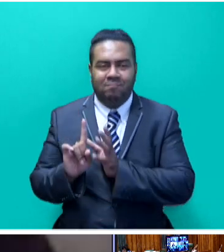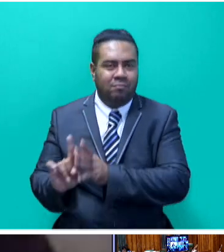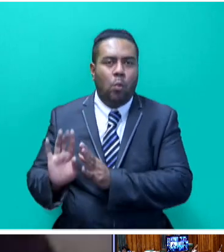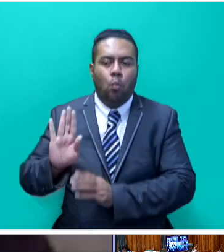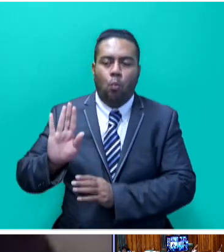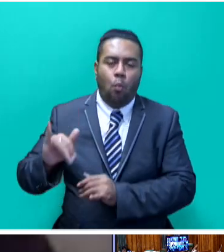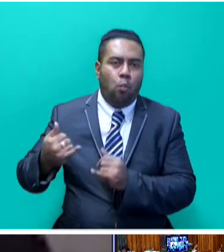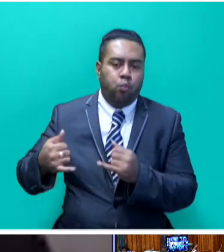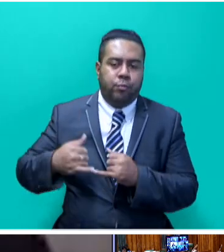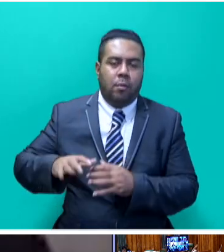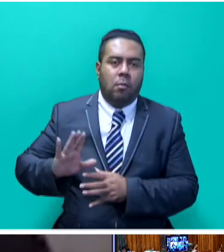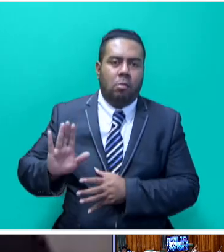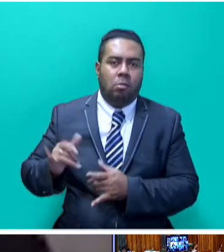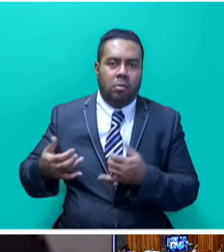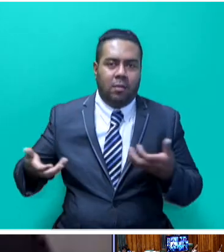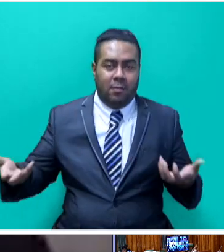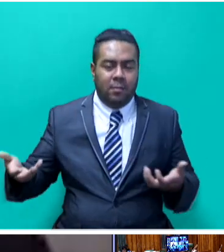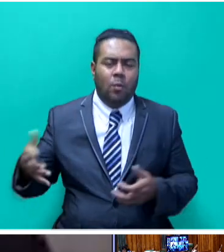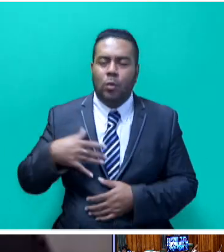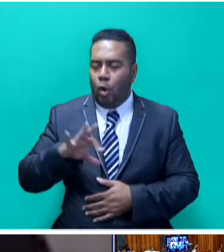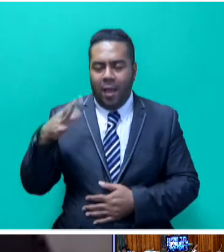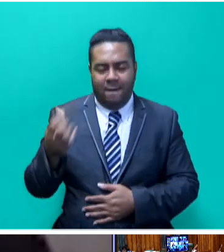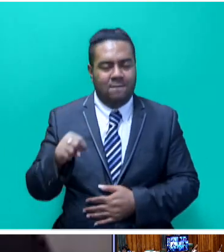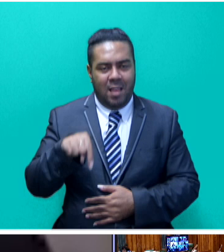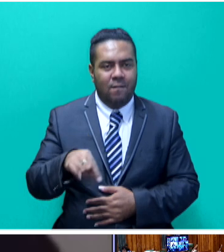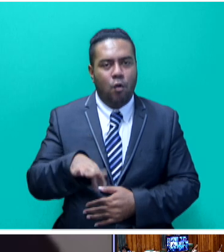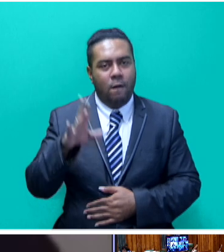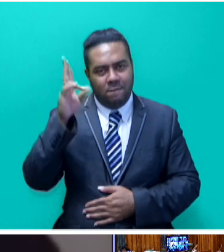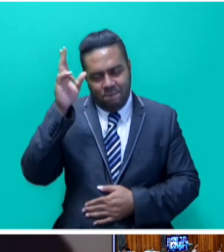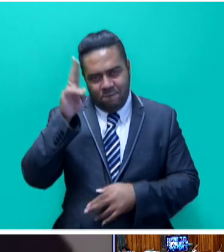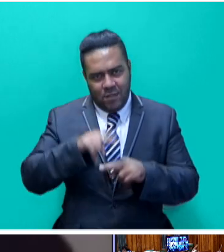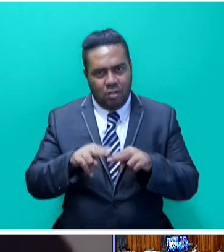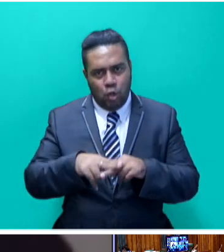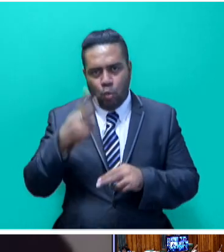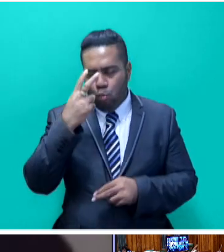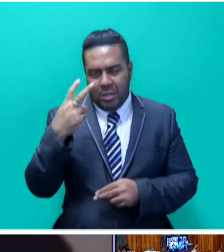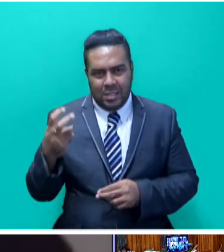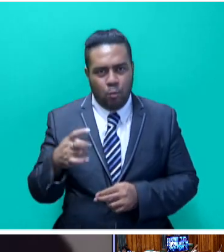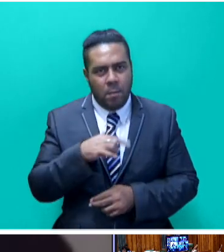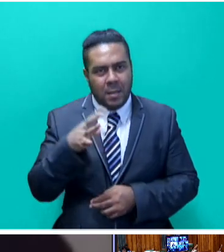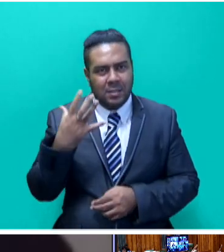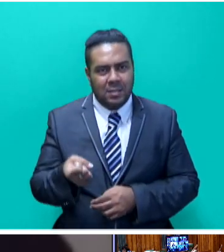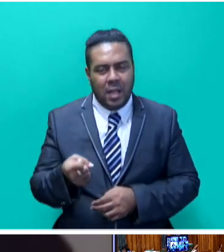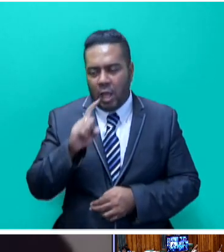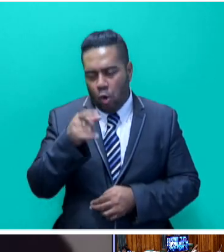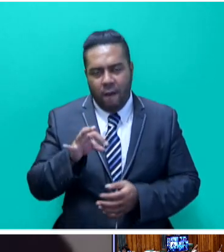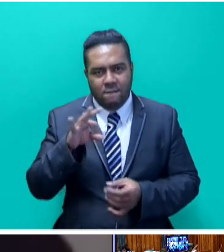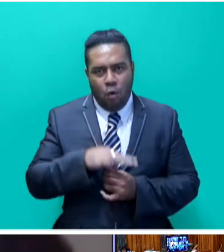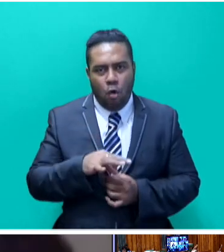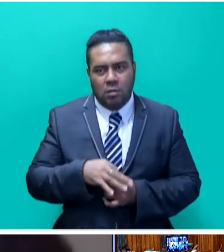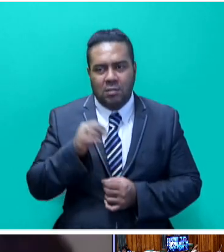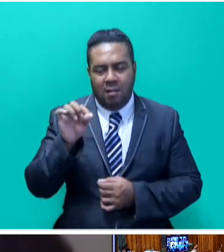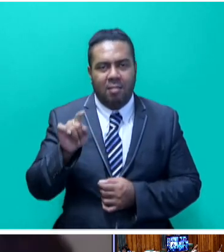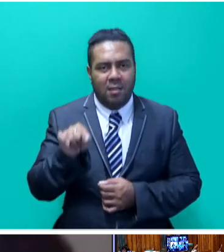confidence, we cannot have that for the Fijian tourism industry, and we most certainly cannot afford it. Mr. Speaker, sir,